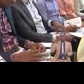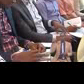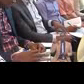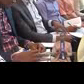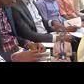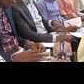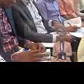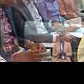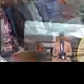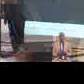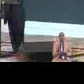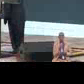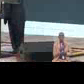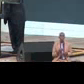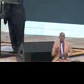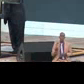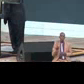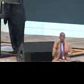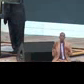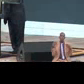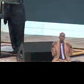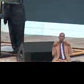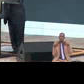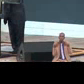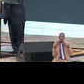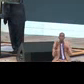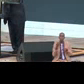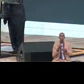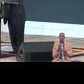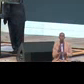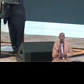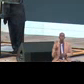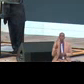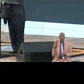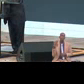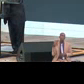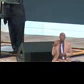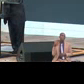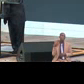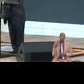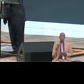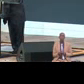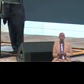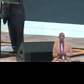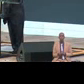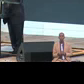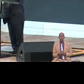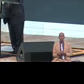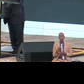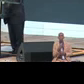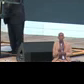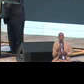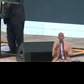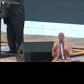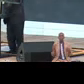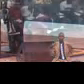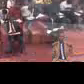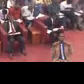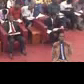shoulder, and his yoke from off thy neck, and the